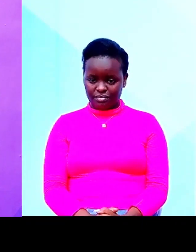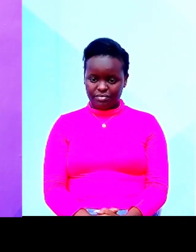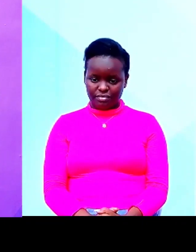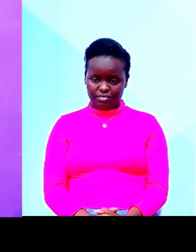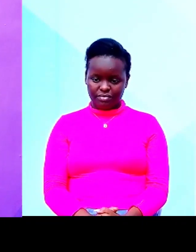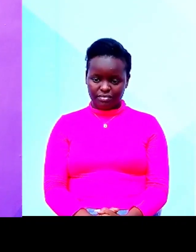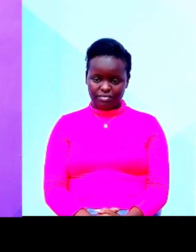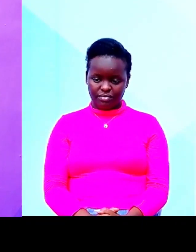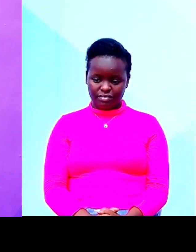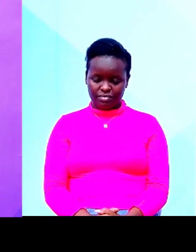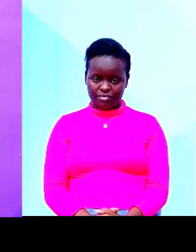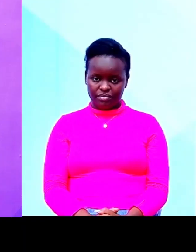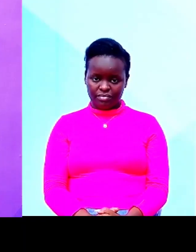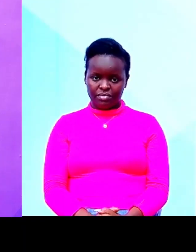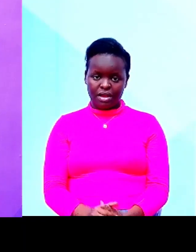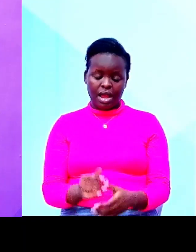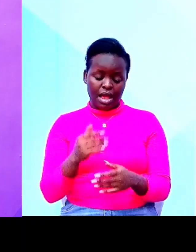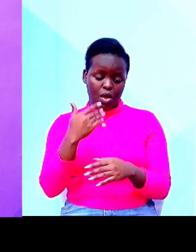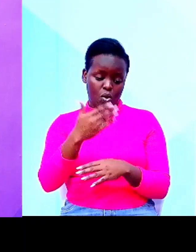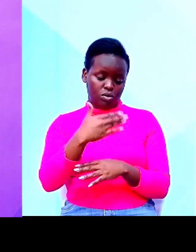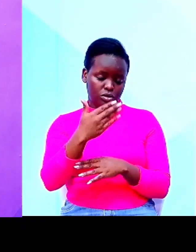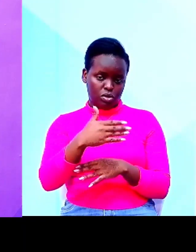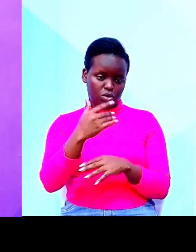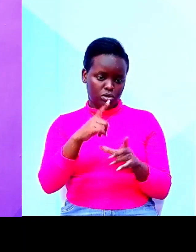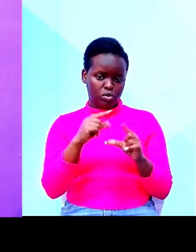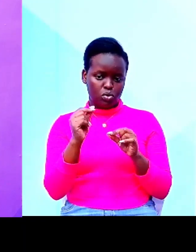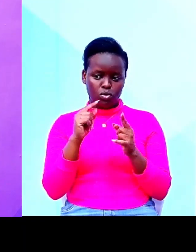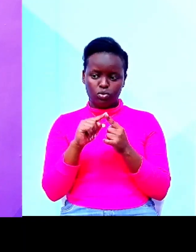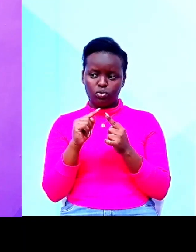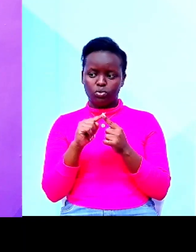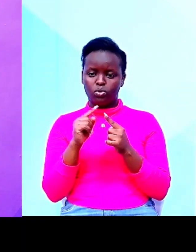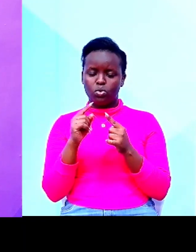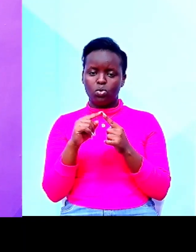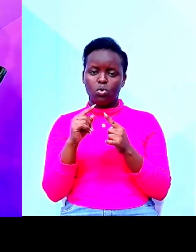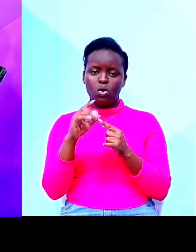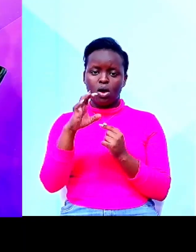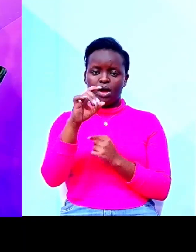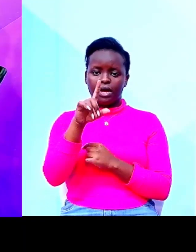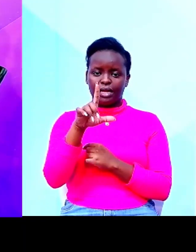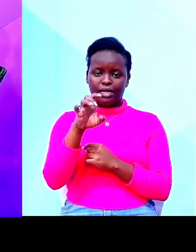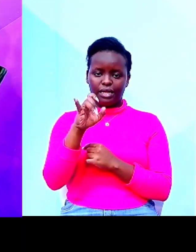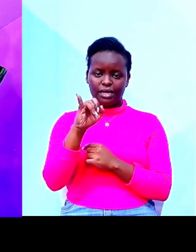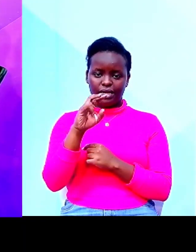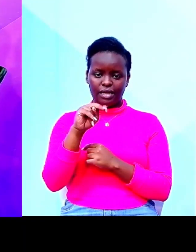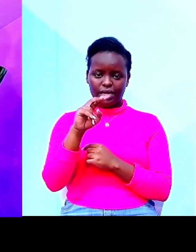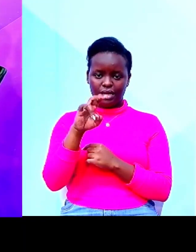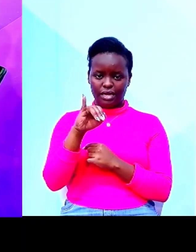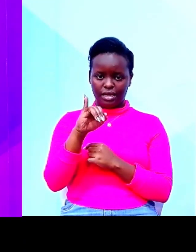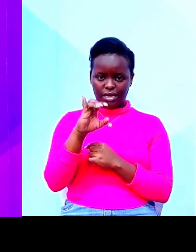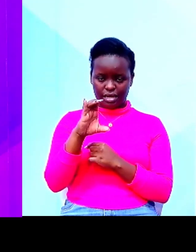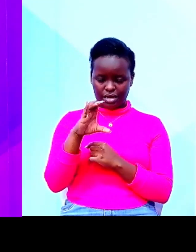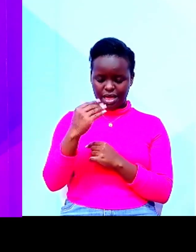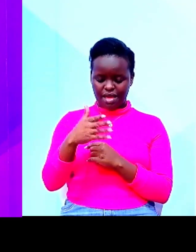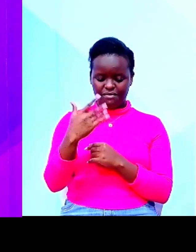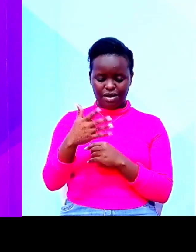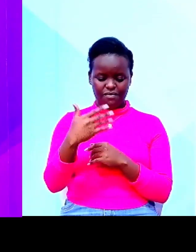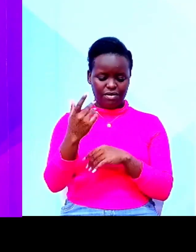Okay. So I usually go to clinic once every month,